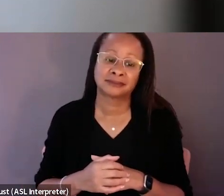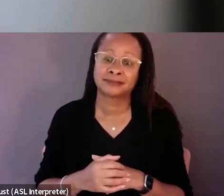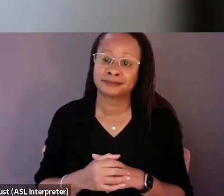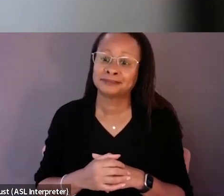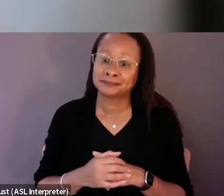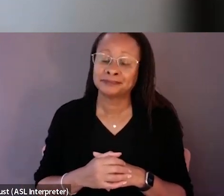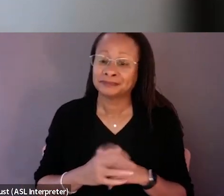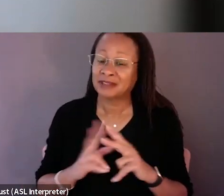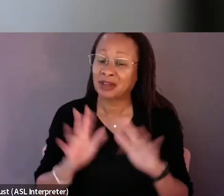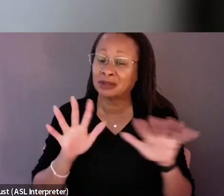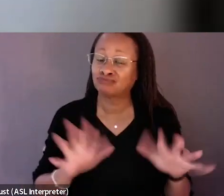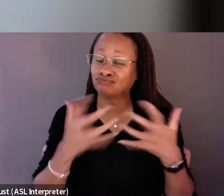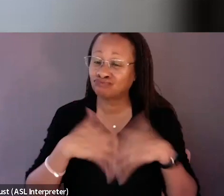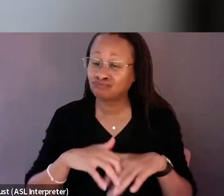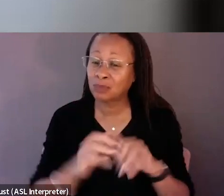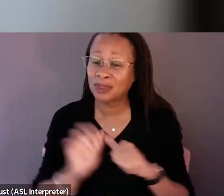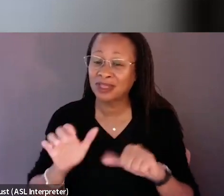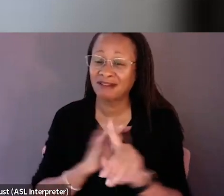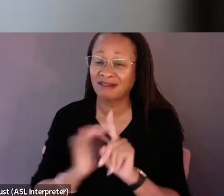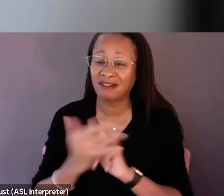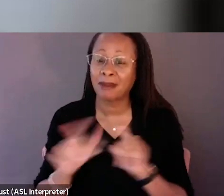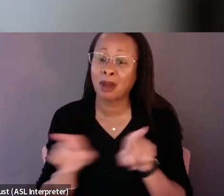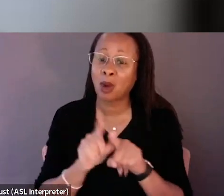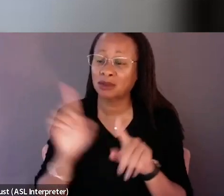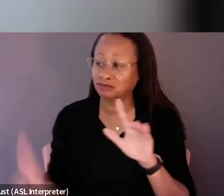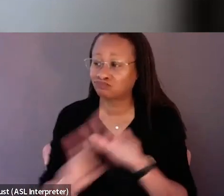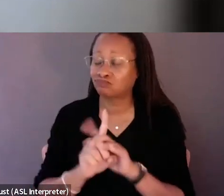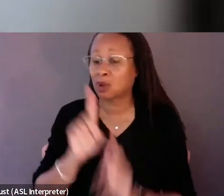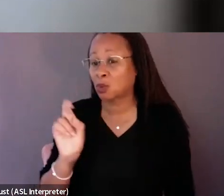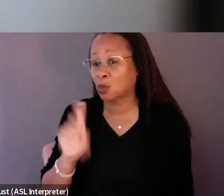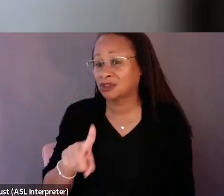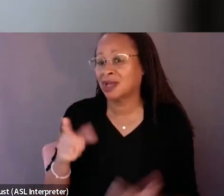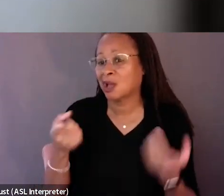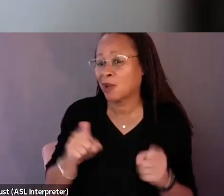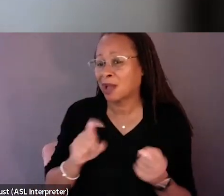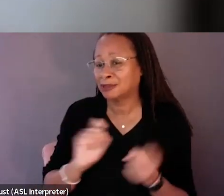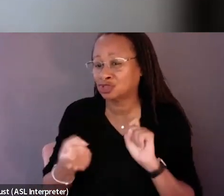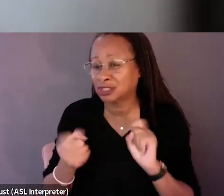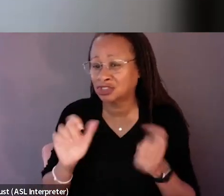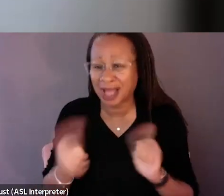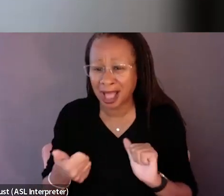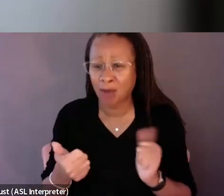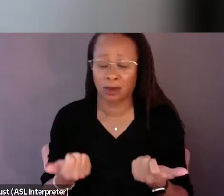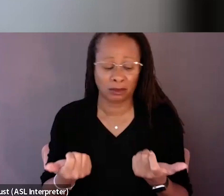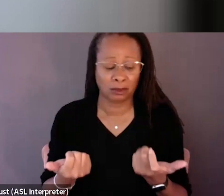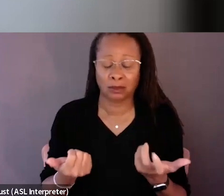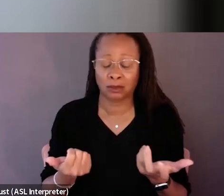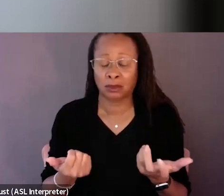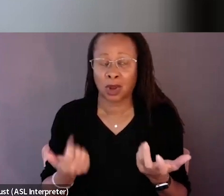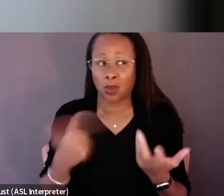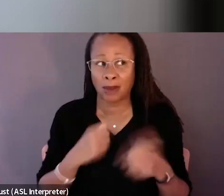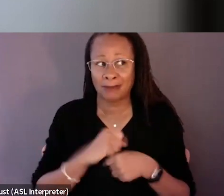harmonious. So that also raised the question: what changed Fee? What makes us think about Fee as